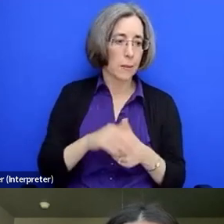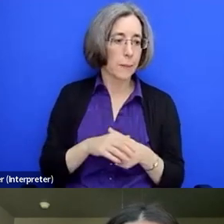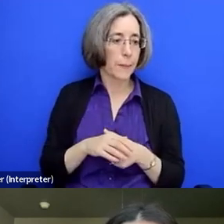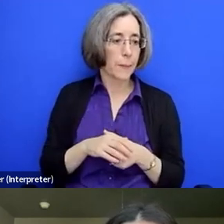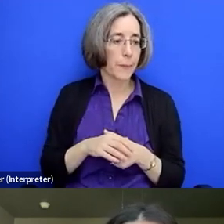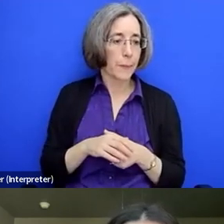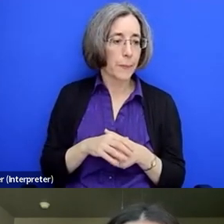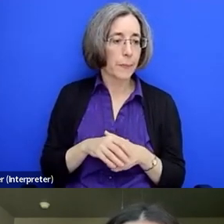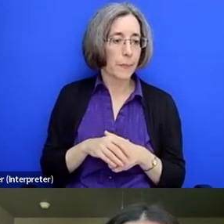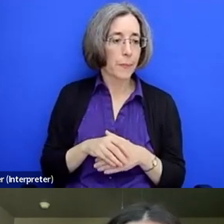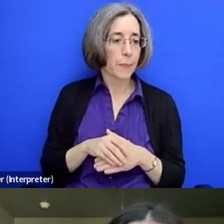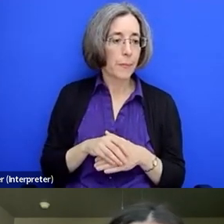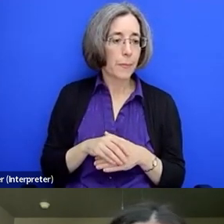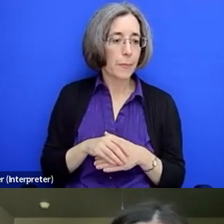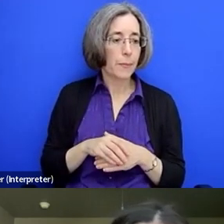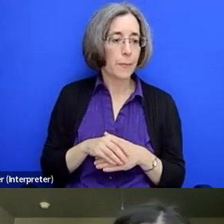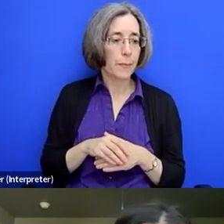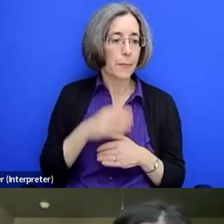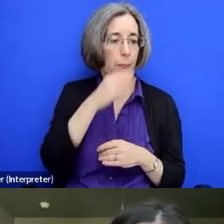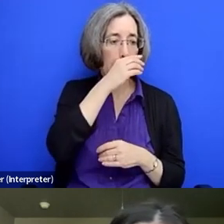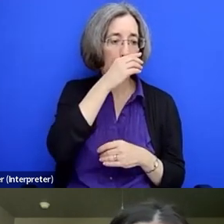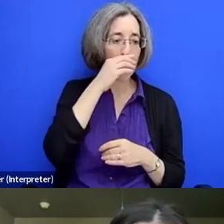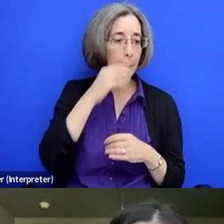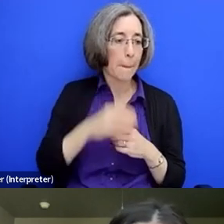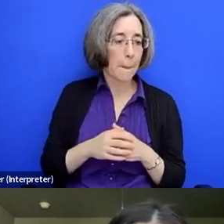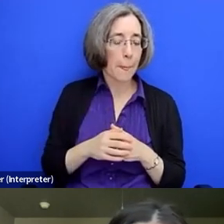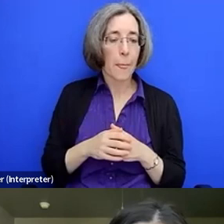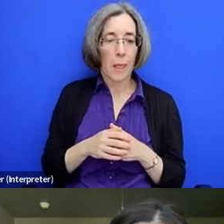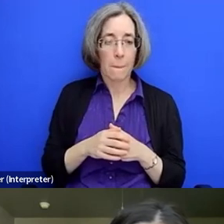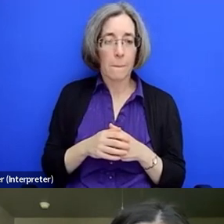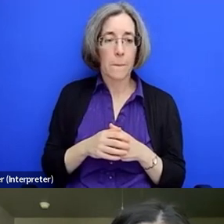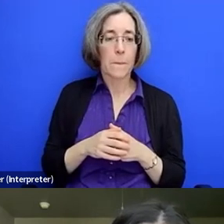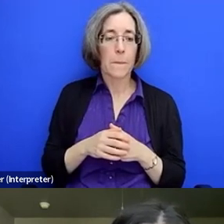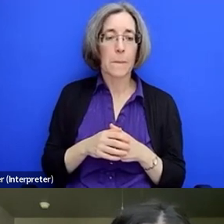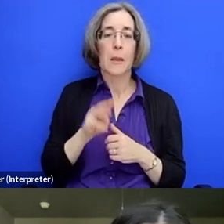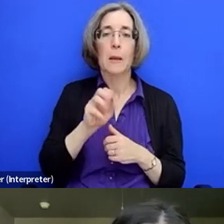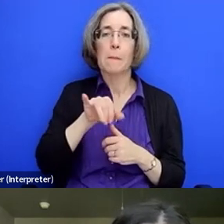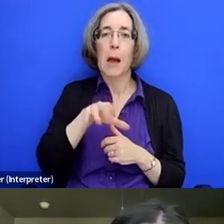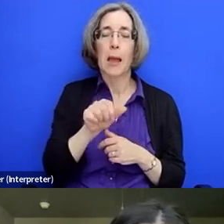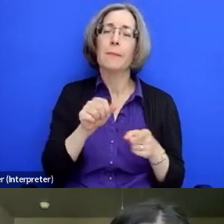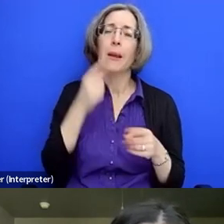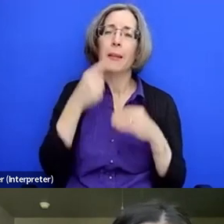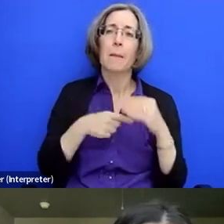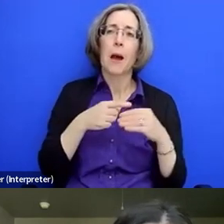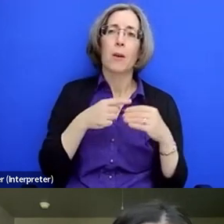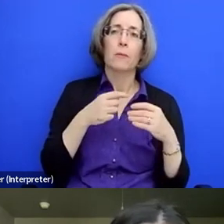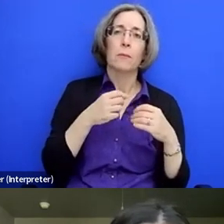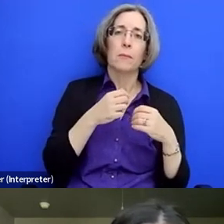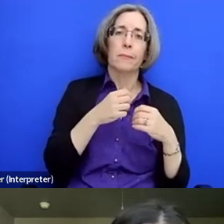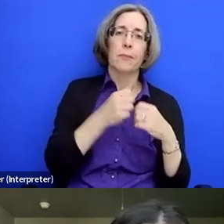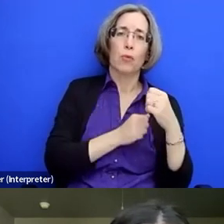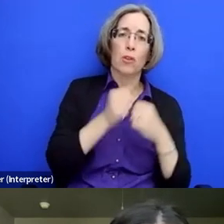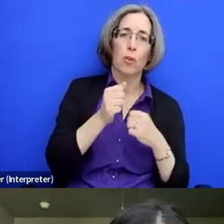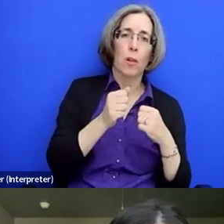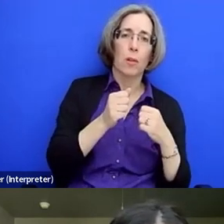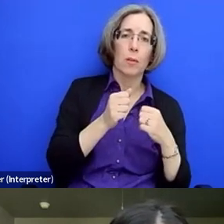Thank you so much. Just sort of thinking about this distinction between disability and impairment and structural barriers, I think this is a great